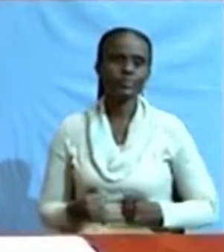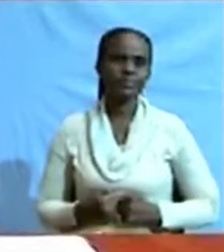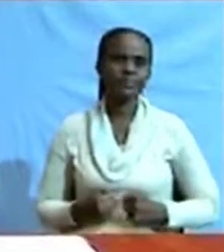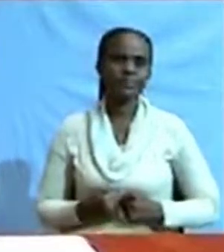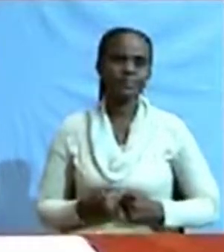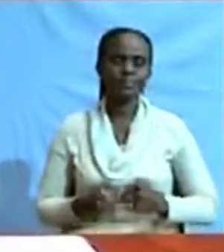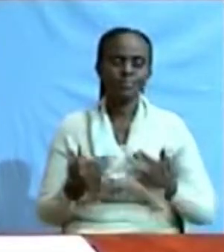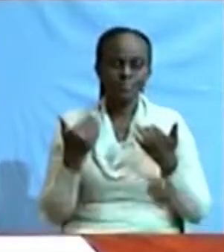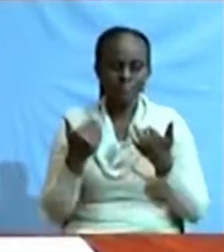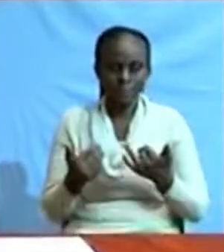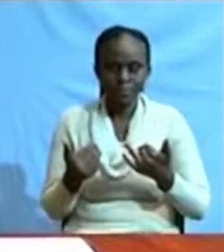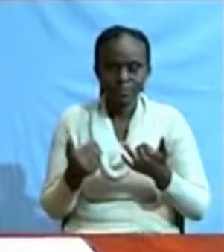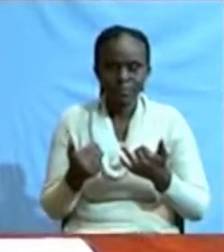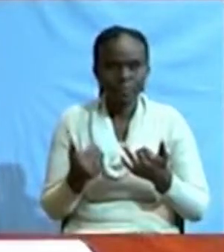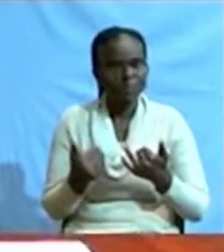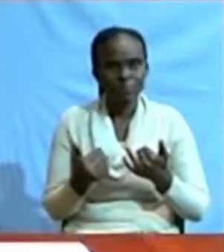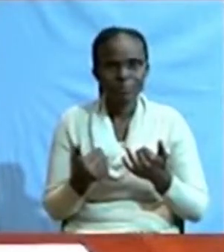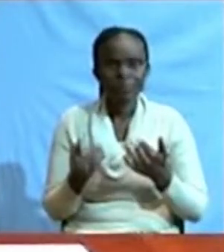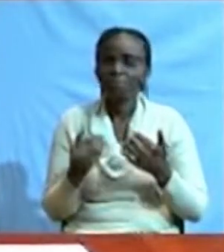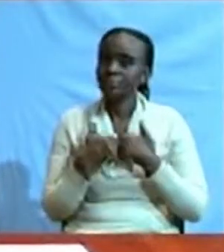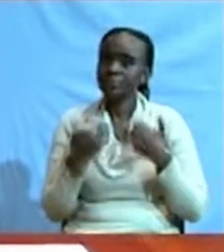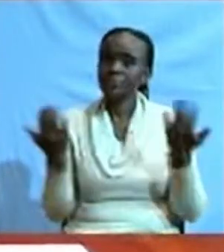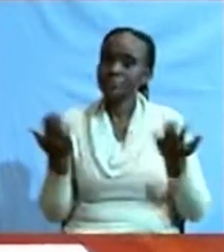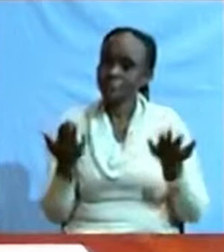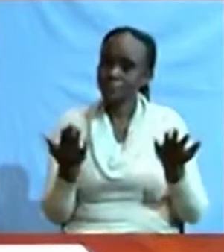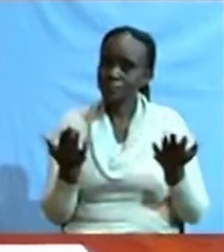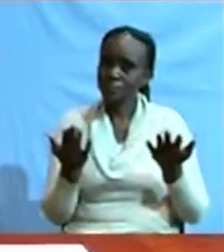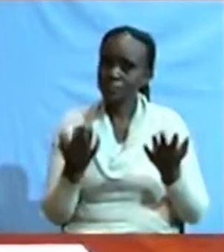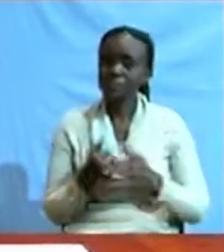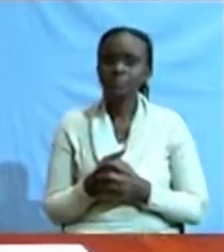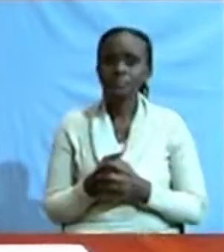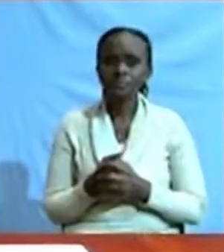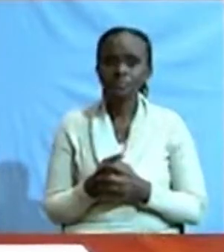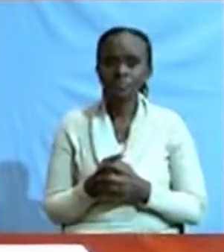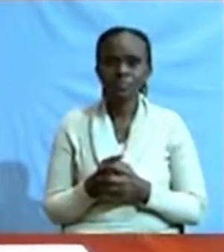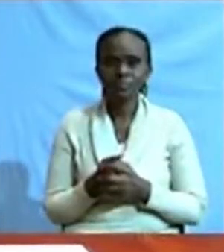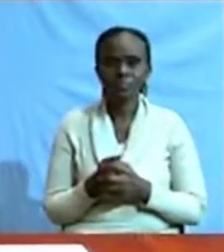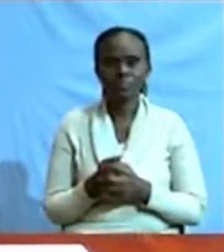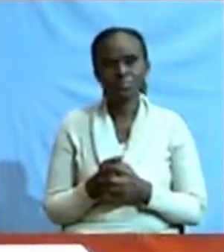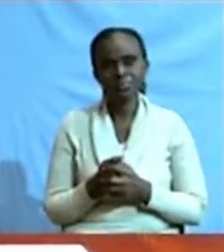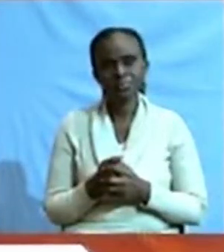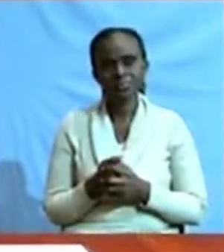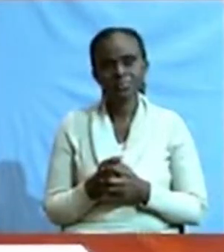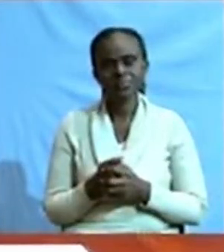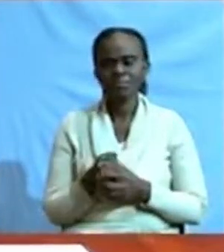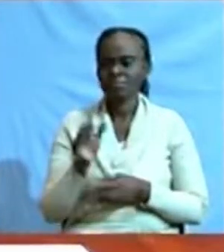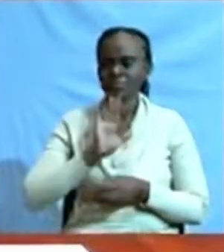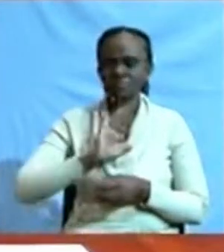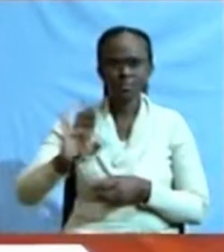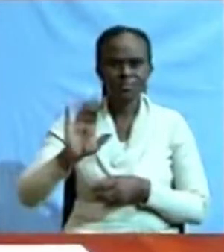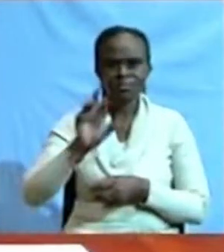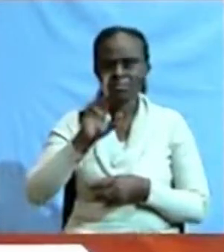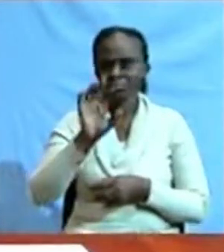At the moment, we don't have, Chair. Do you know your role? What is your role?